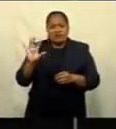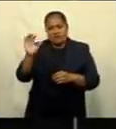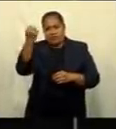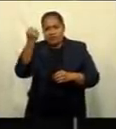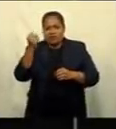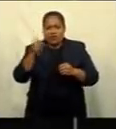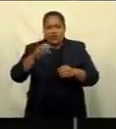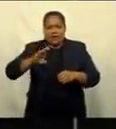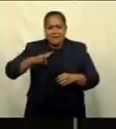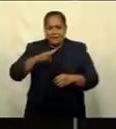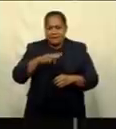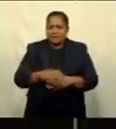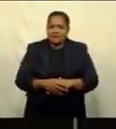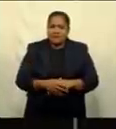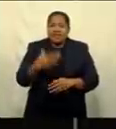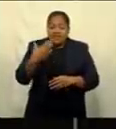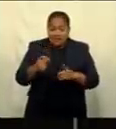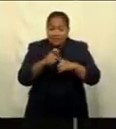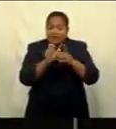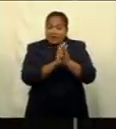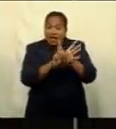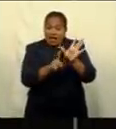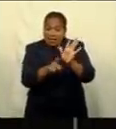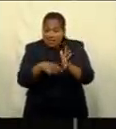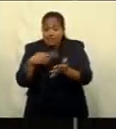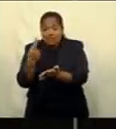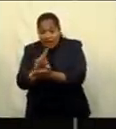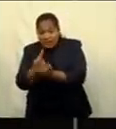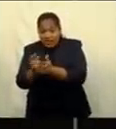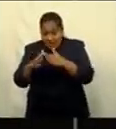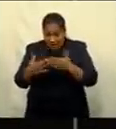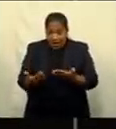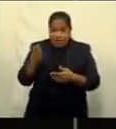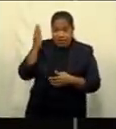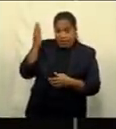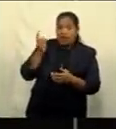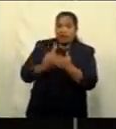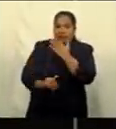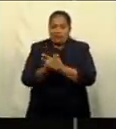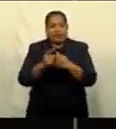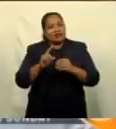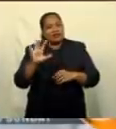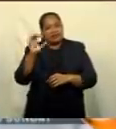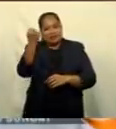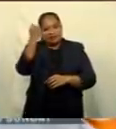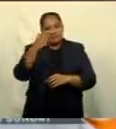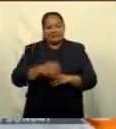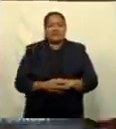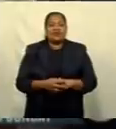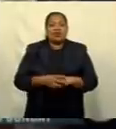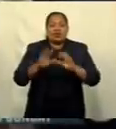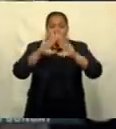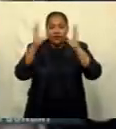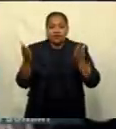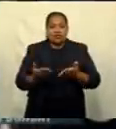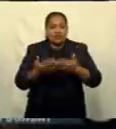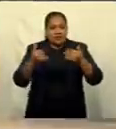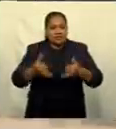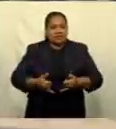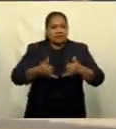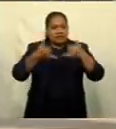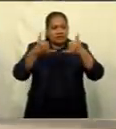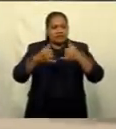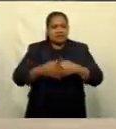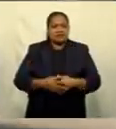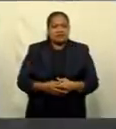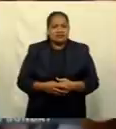and rice, and the pasta is now a world-renowned champion chef. Kritika Kumar reports. Justin Narayan says his mother, who